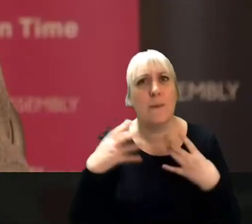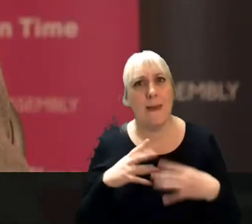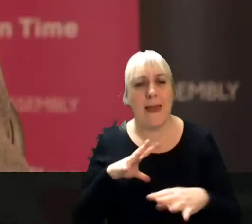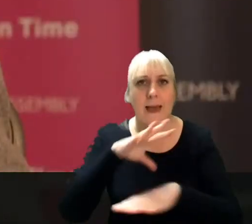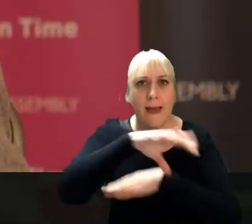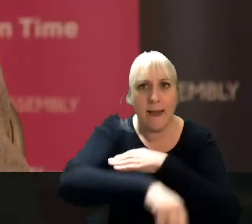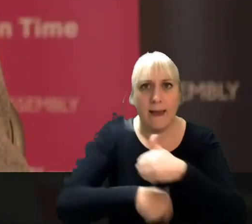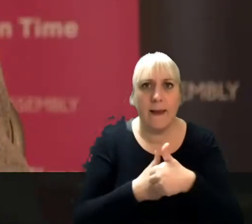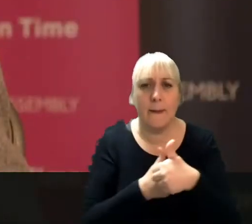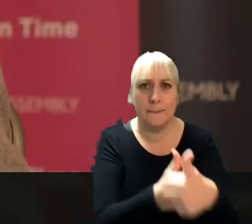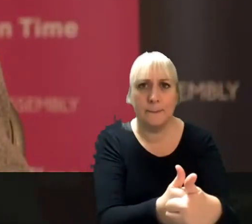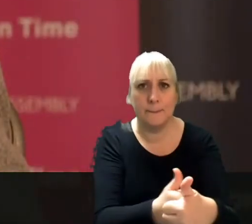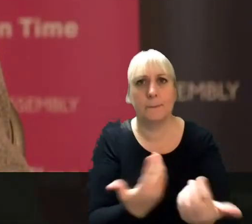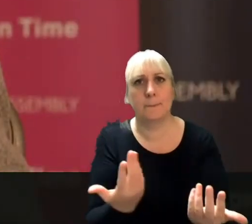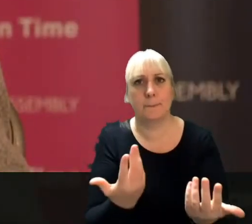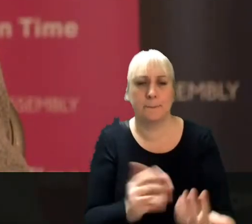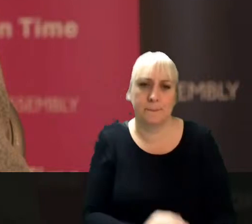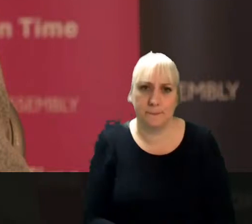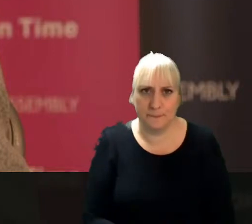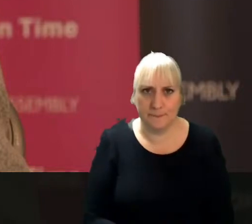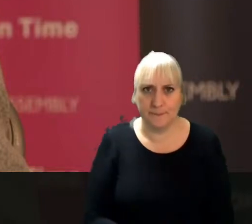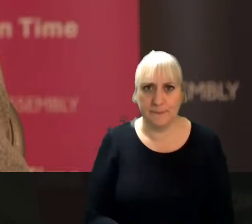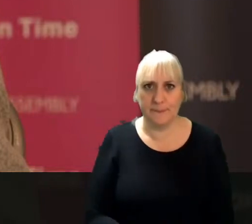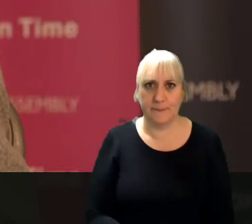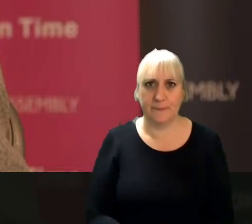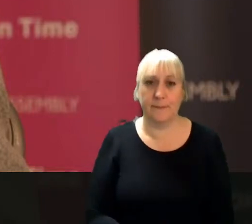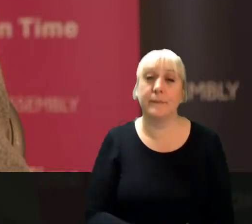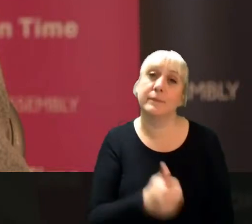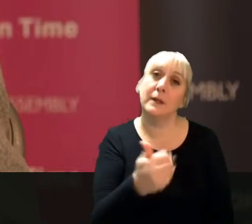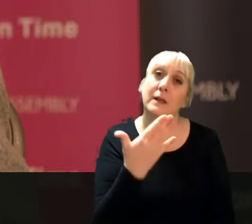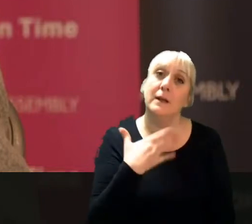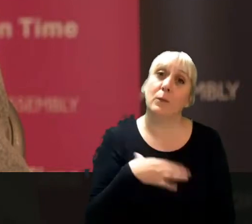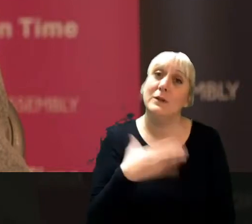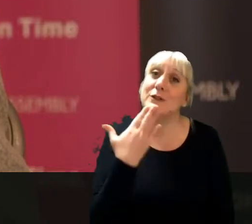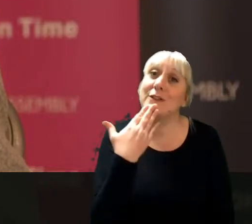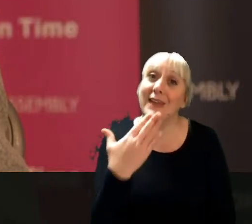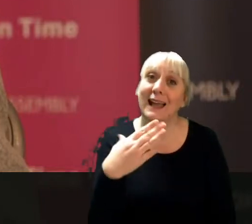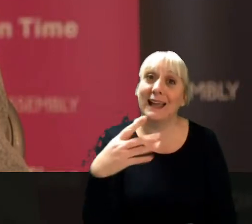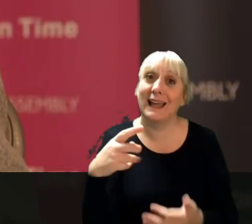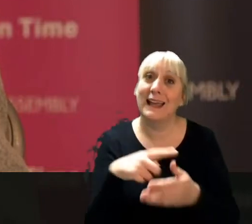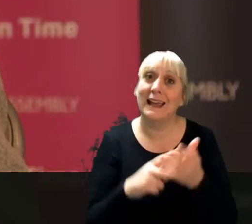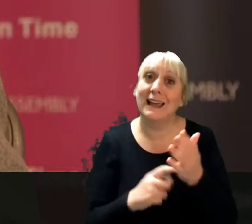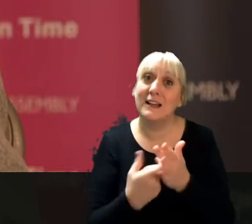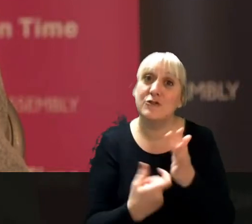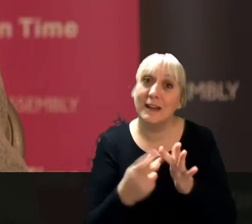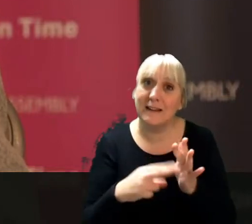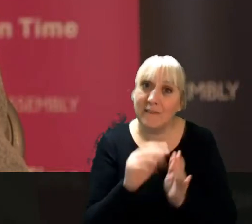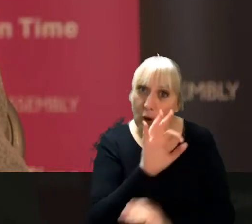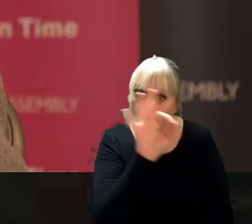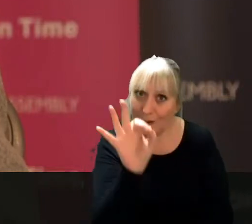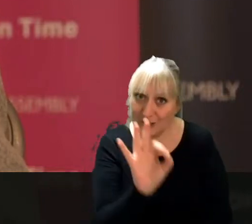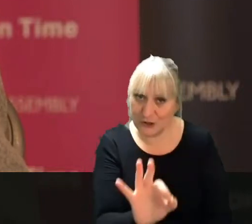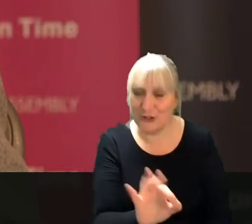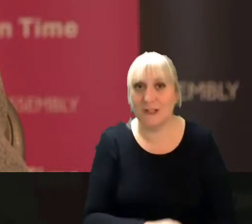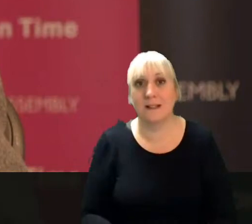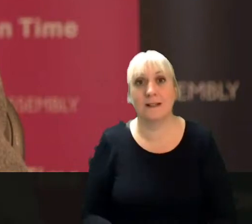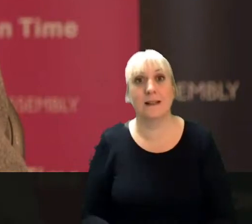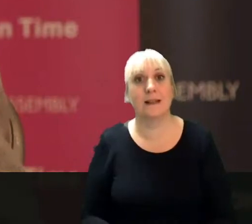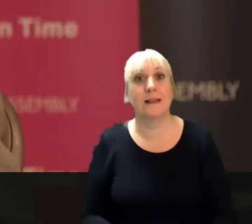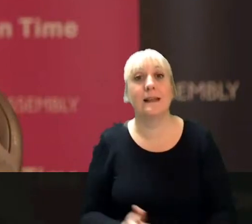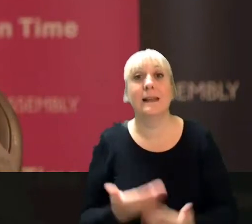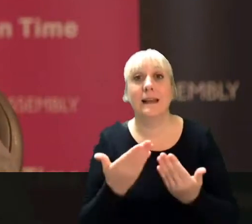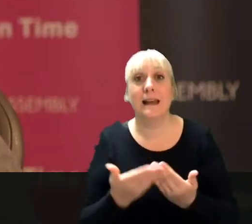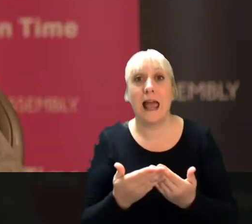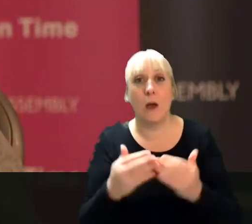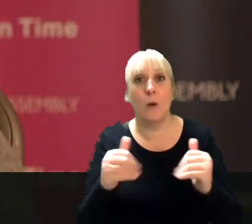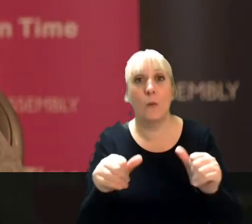Thank you. Can I thank Catherine for a question, and we move on to the next